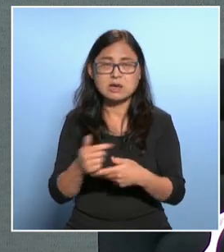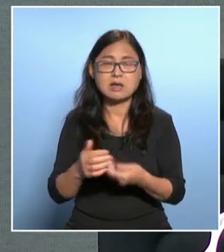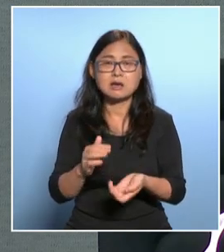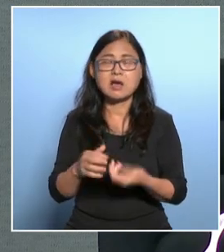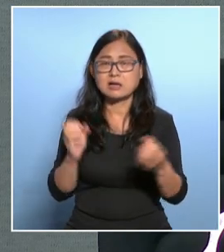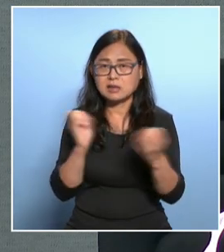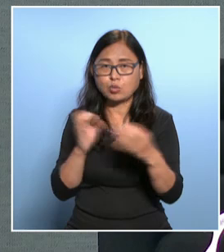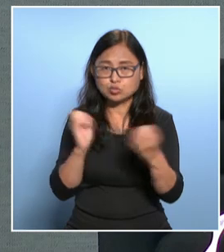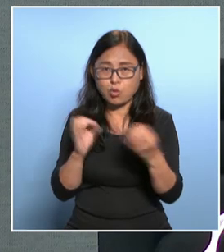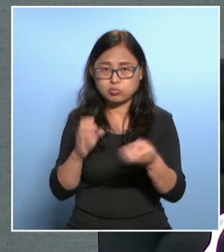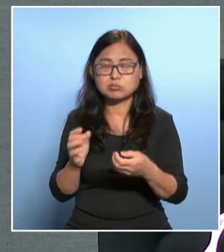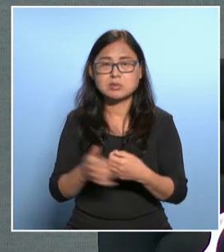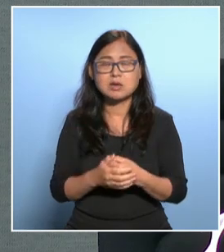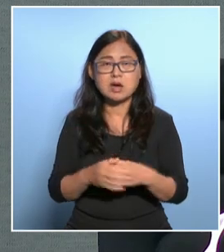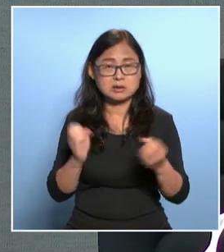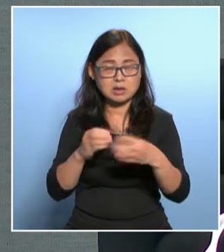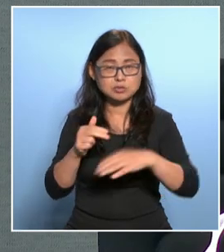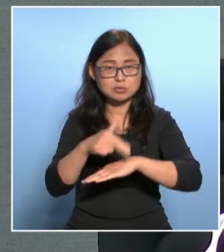As per the guidelines of the HA,